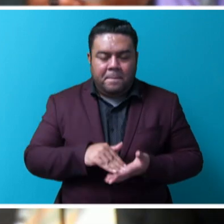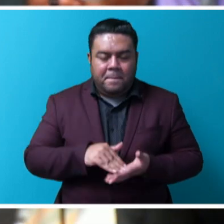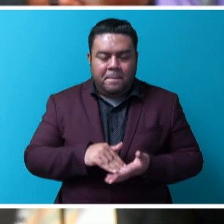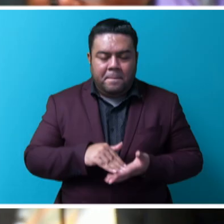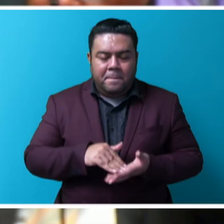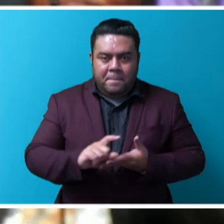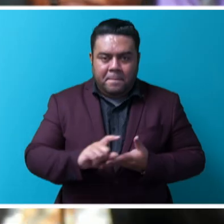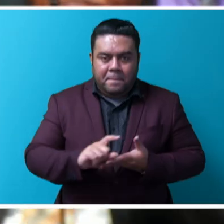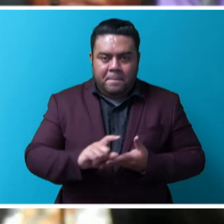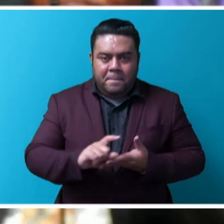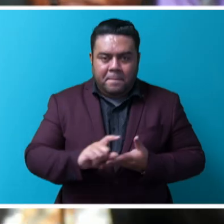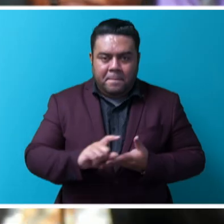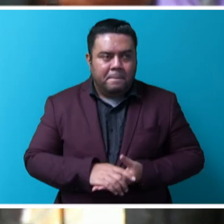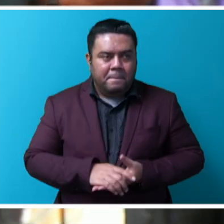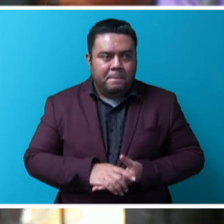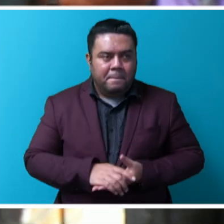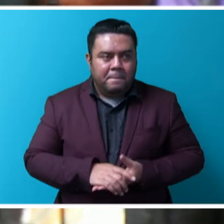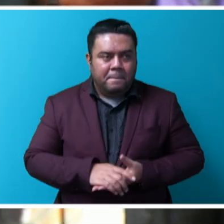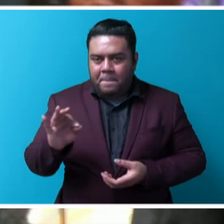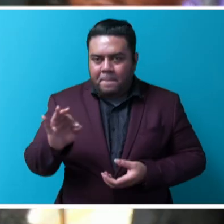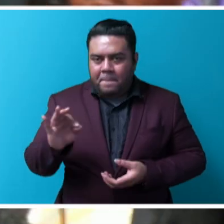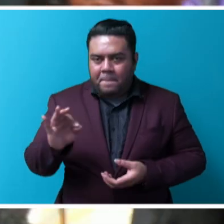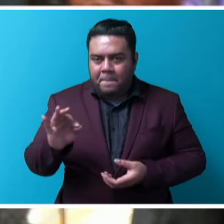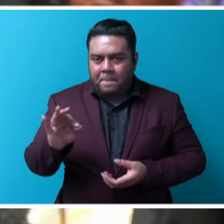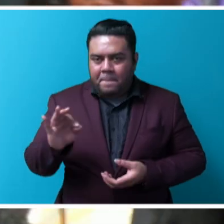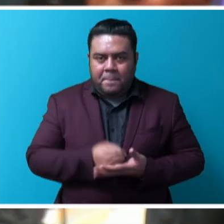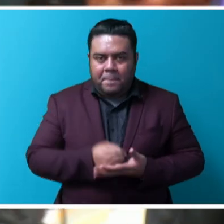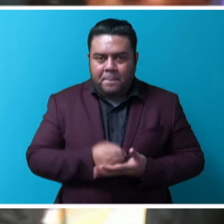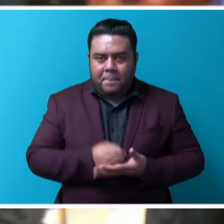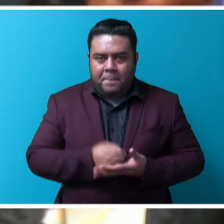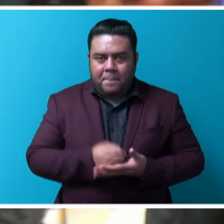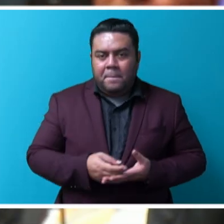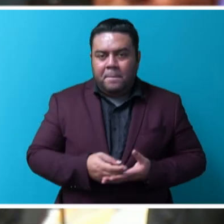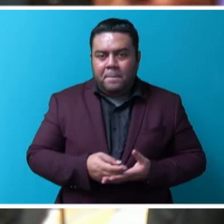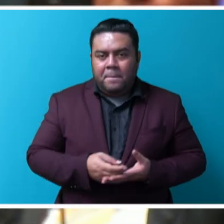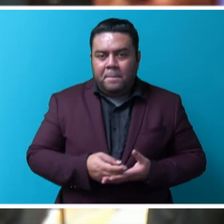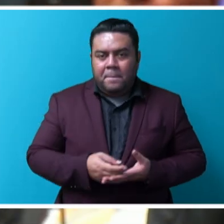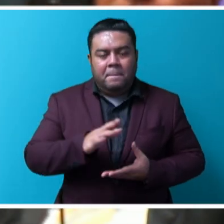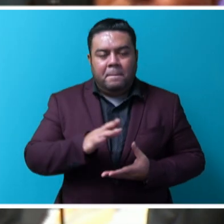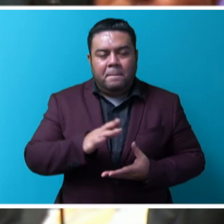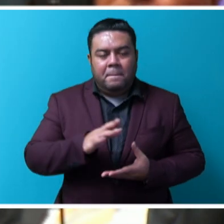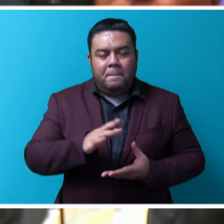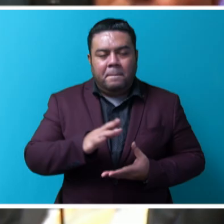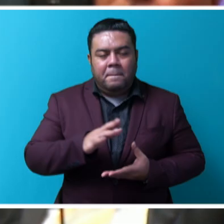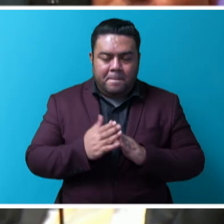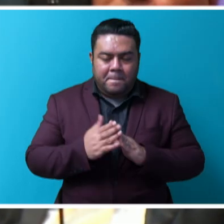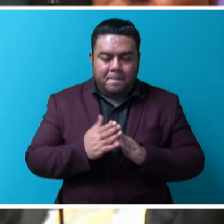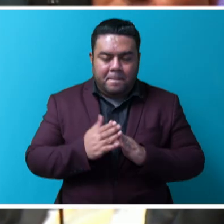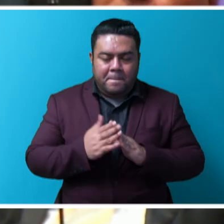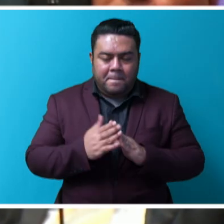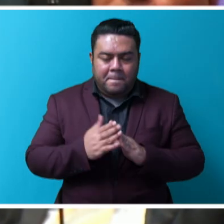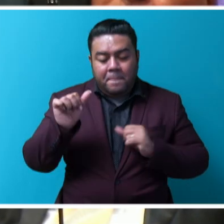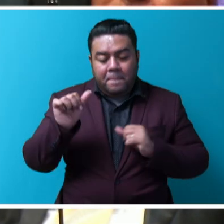building on our efforts in relocating communities, the Ministry will now focus on expediting the implementation of